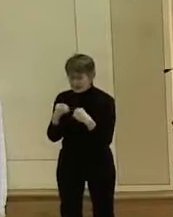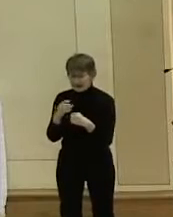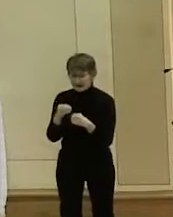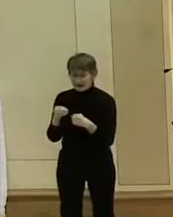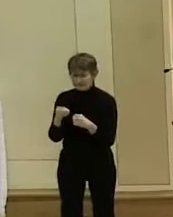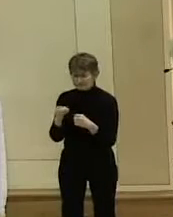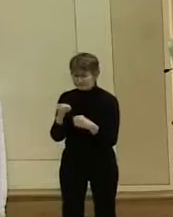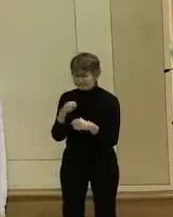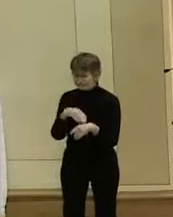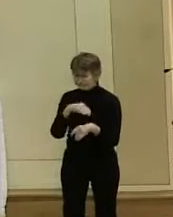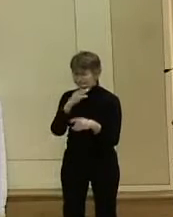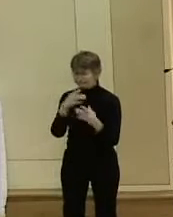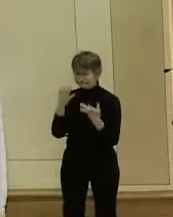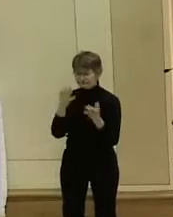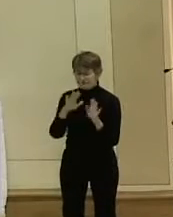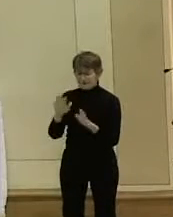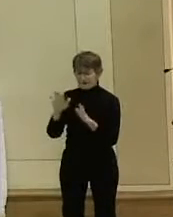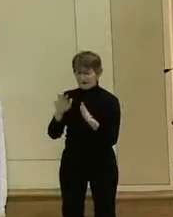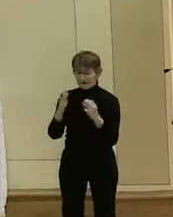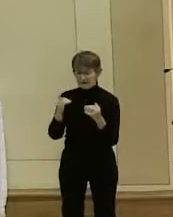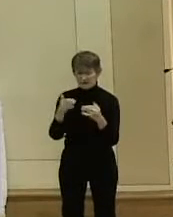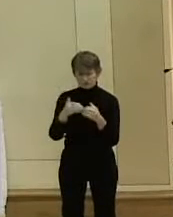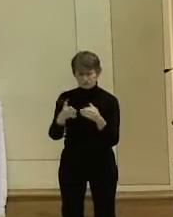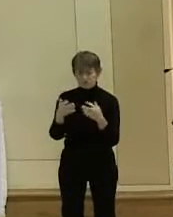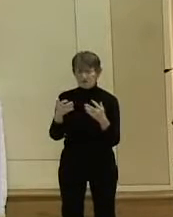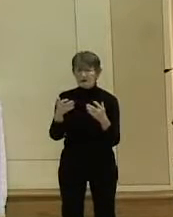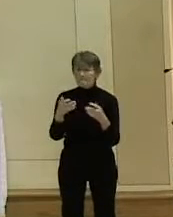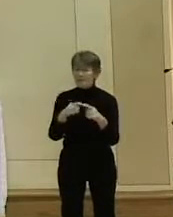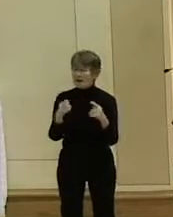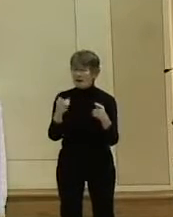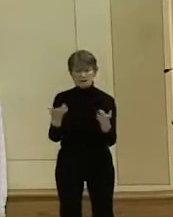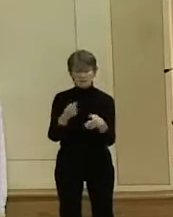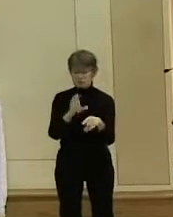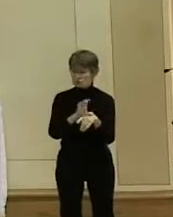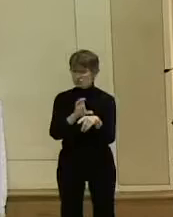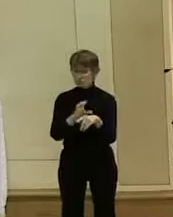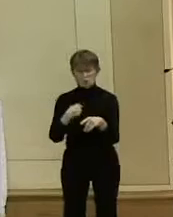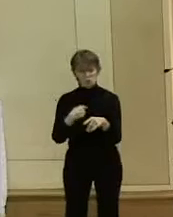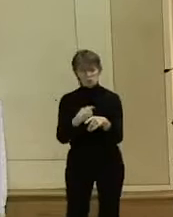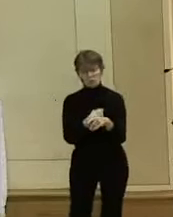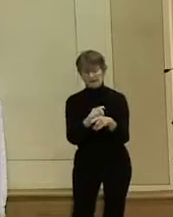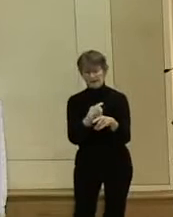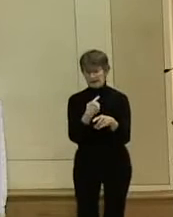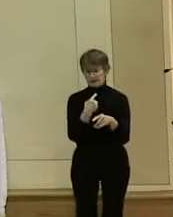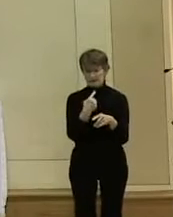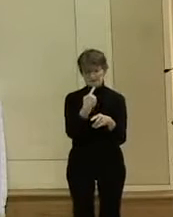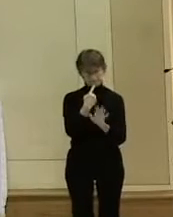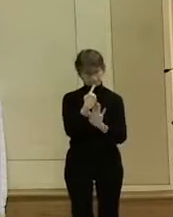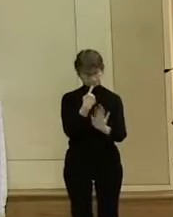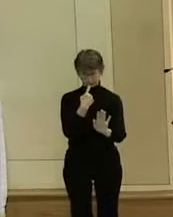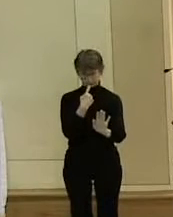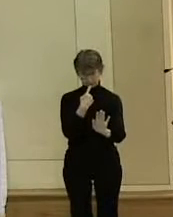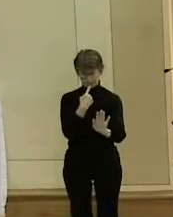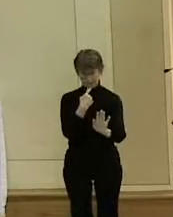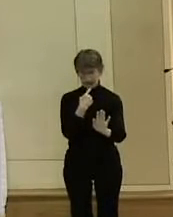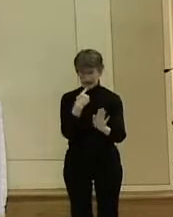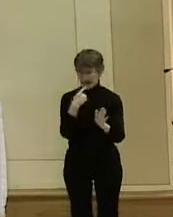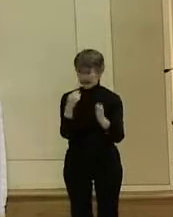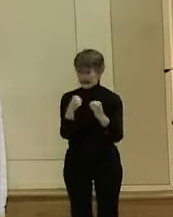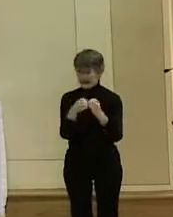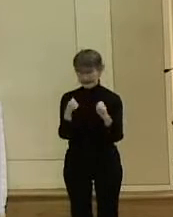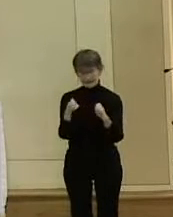Easter decorations are down, and we're moving on. But in the church, we say, it ain't so. We have